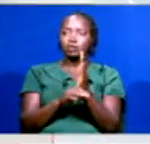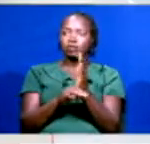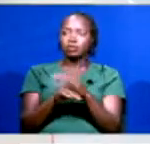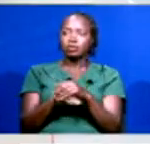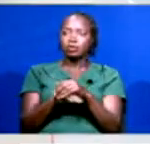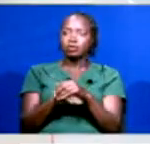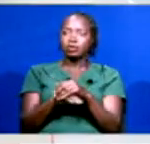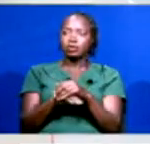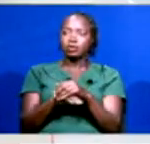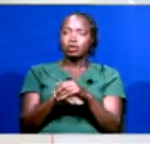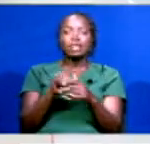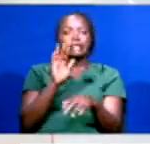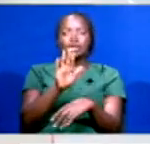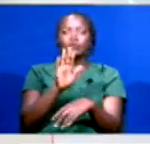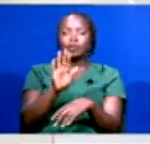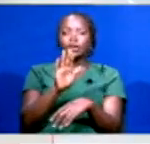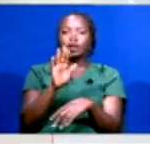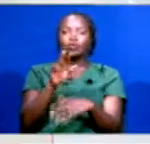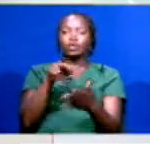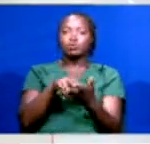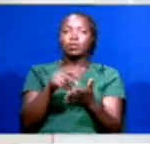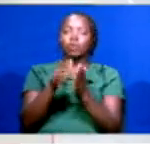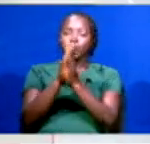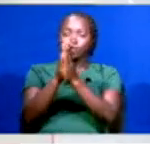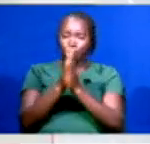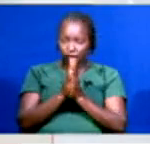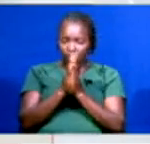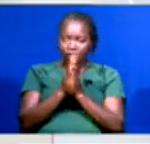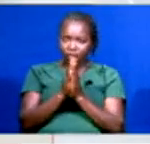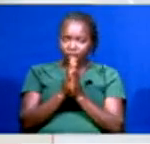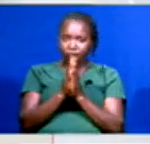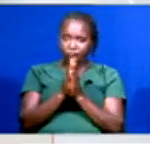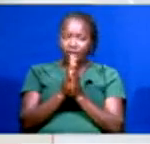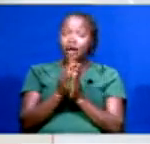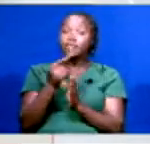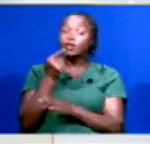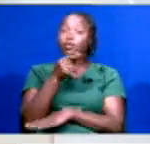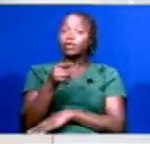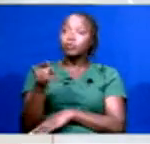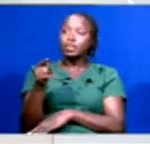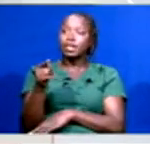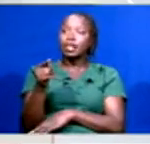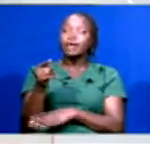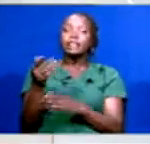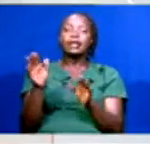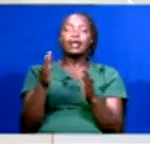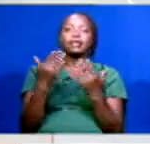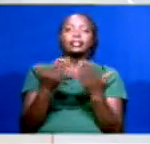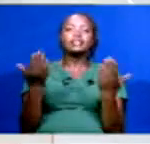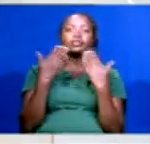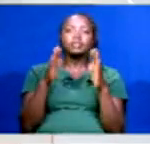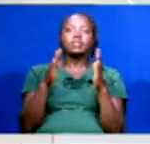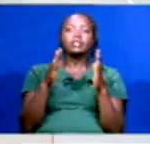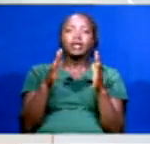Na wewe mwenyewe ulisimama hapa ukatuombea na ukatuambia maneno imeisha, maombi imefika